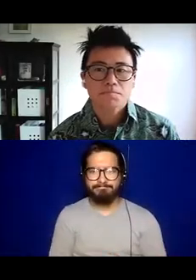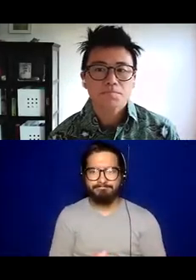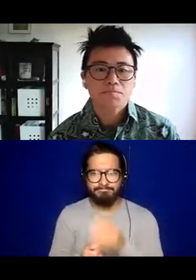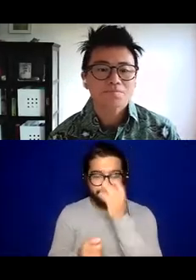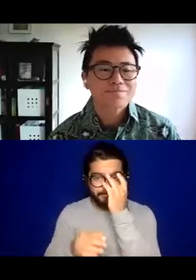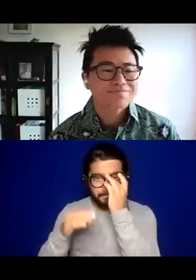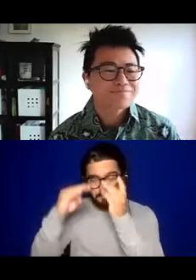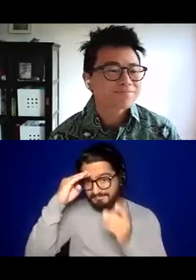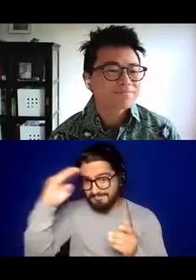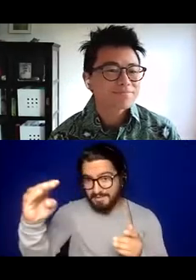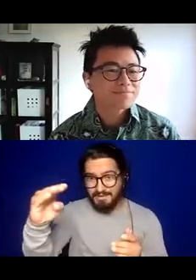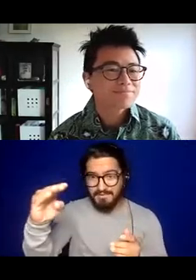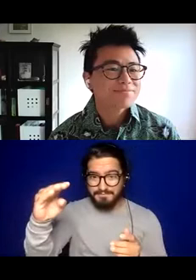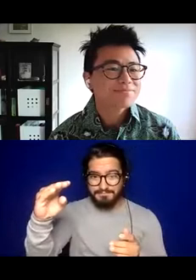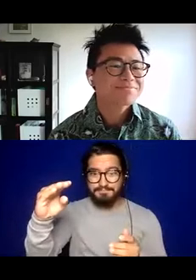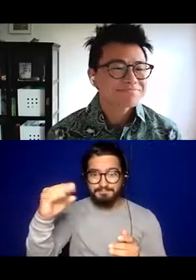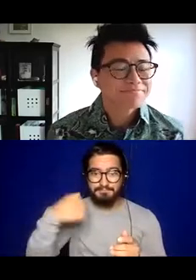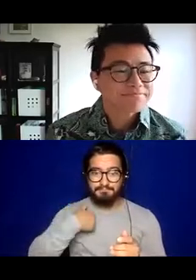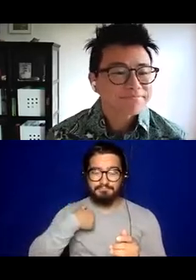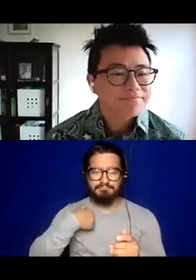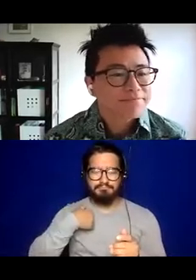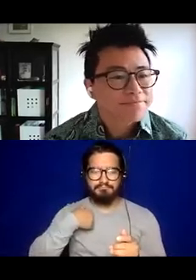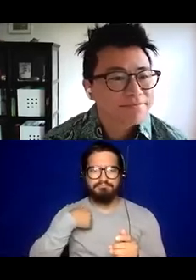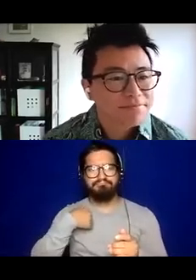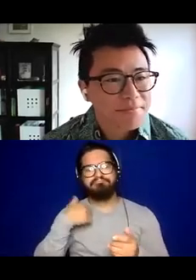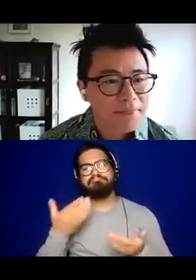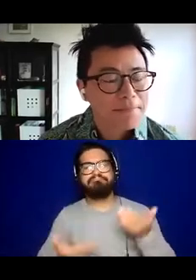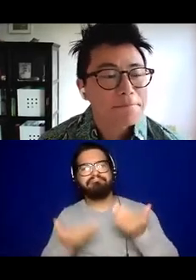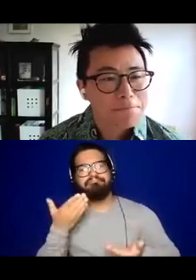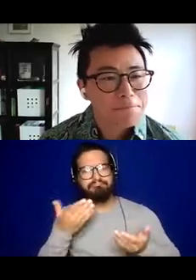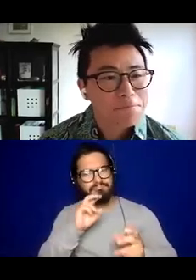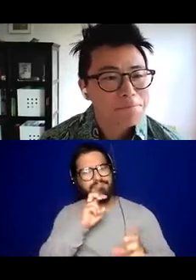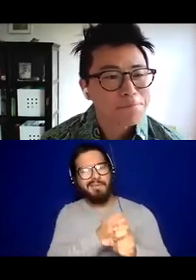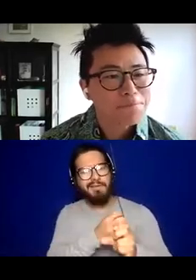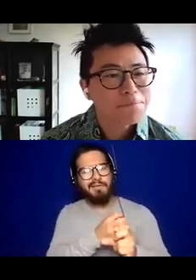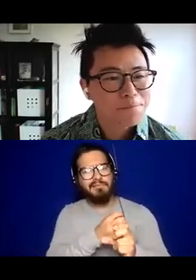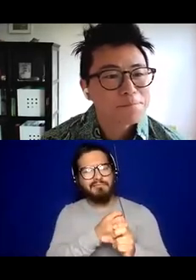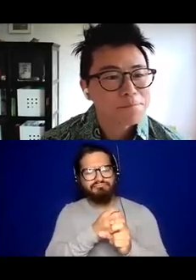Hi. I think it was a little bit difficult moving through,